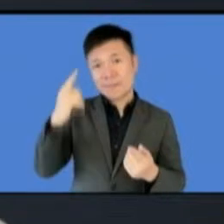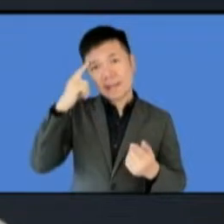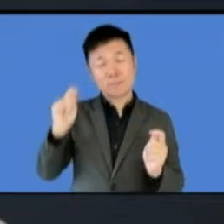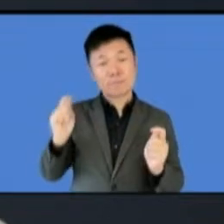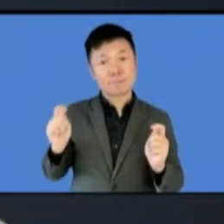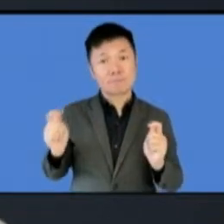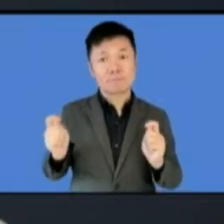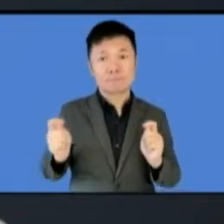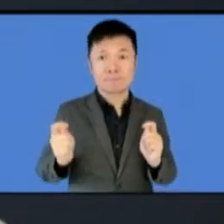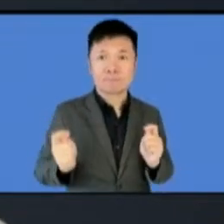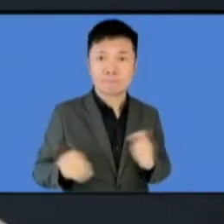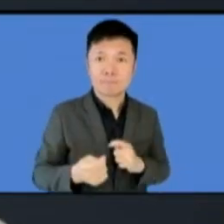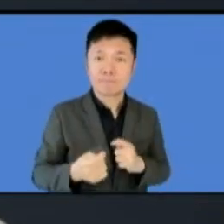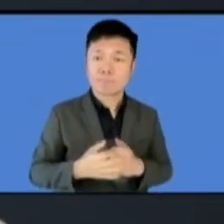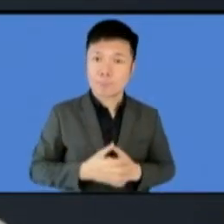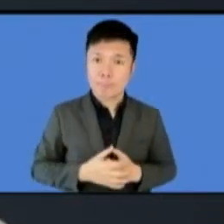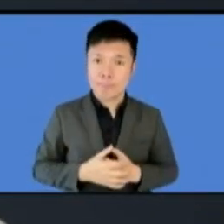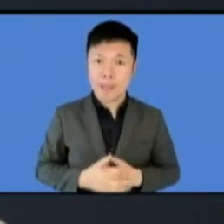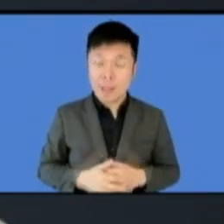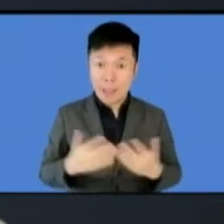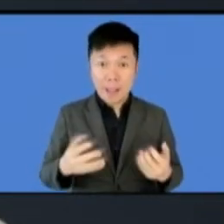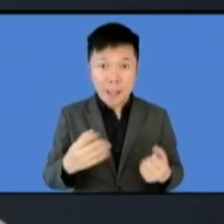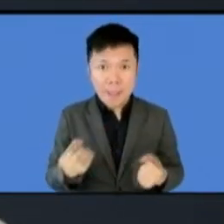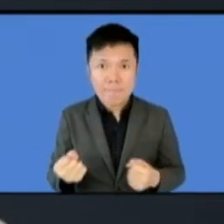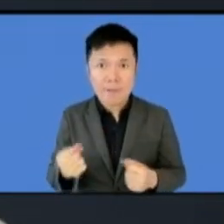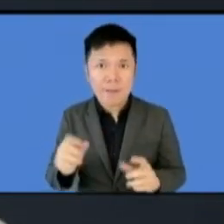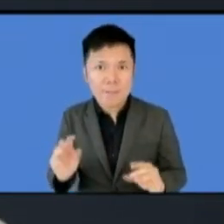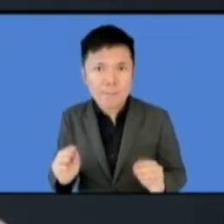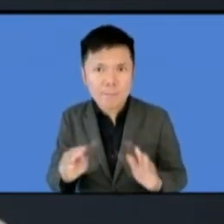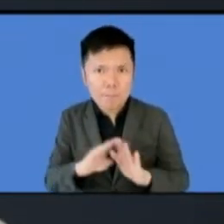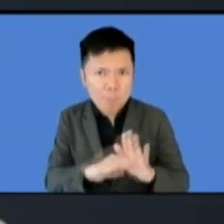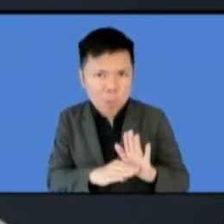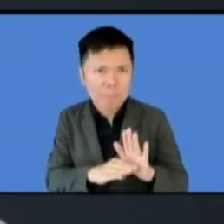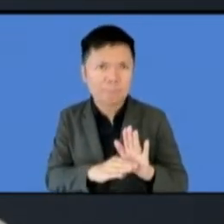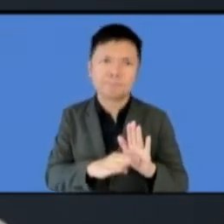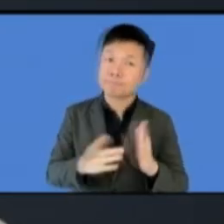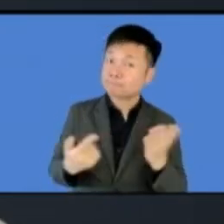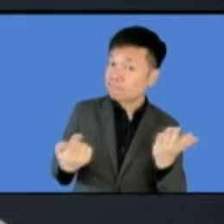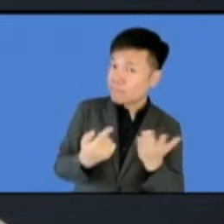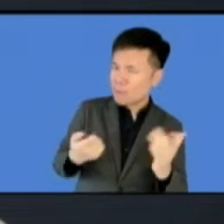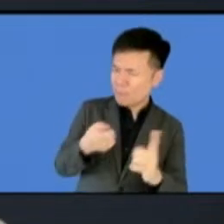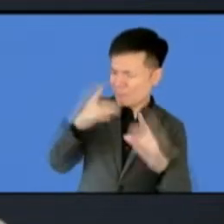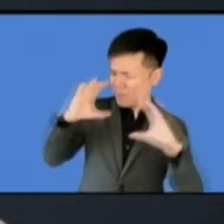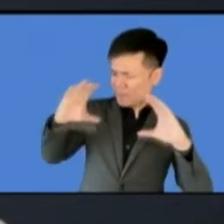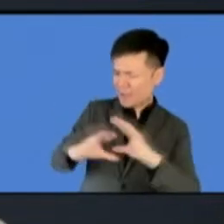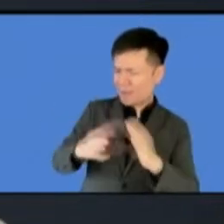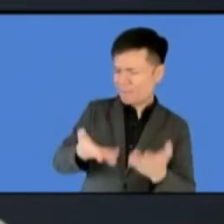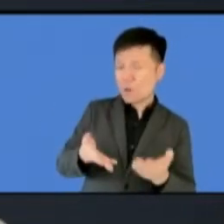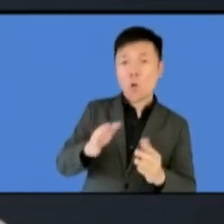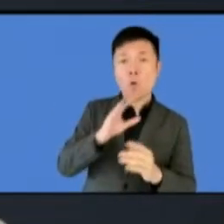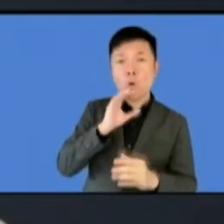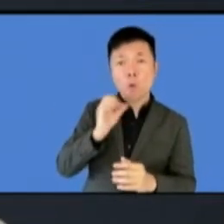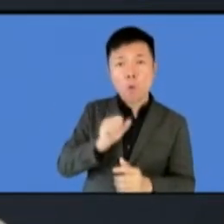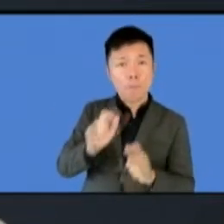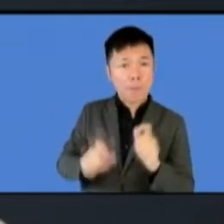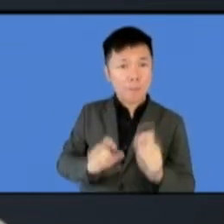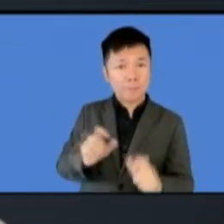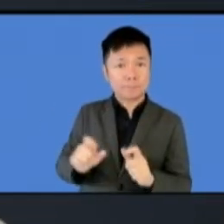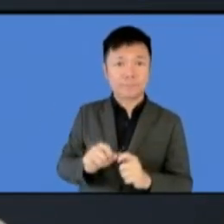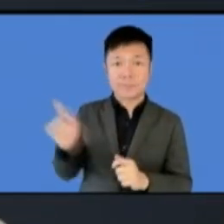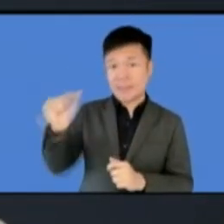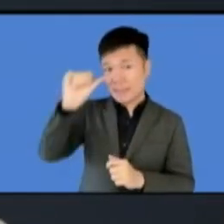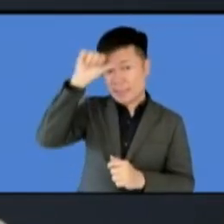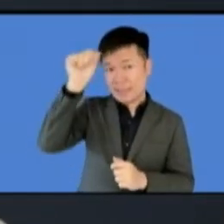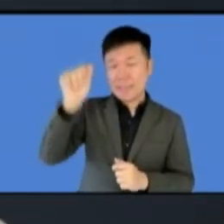communities? Can we launch specific programs? At HelpAge India, we have one of the longest running school-based programs called SAVE,